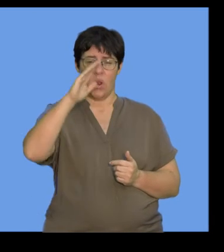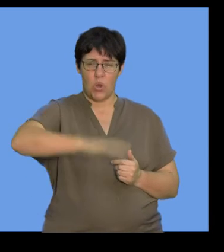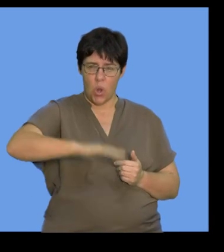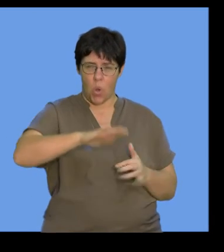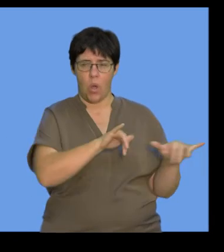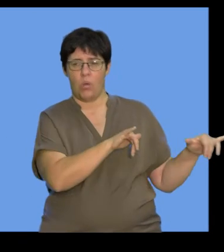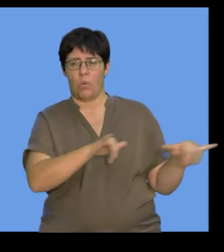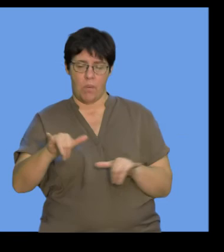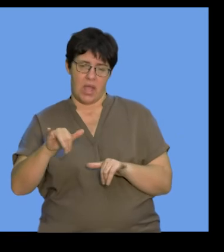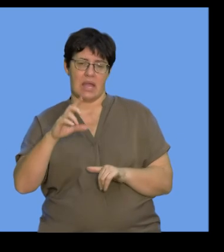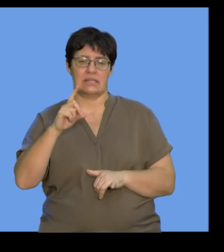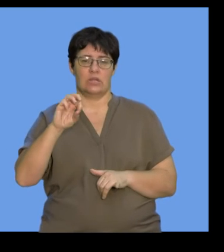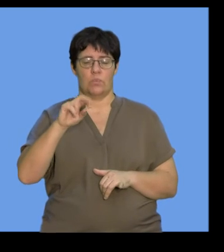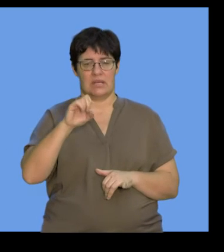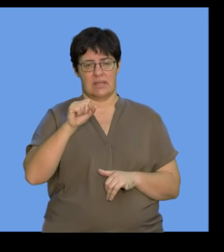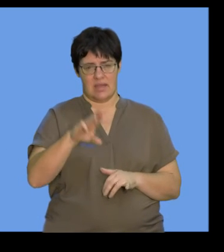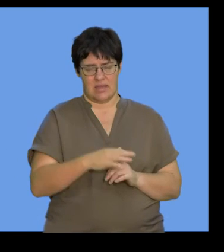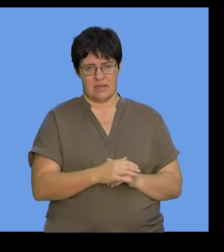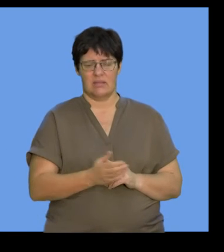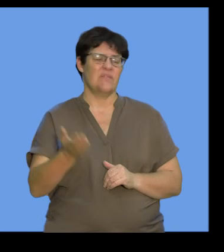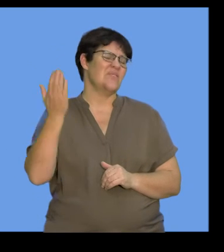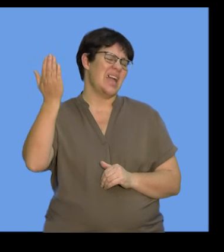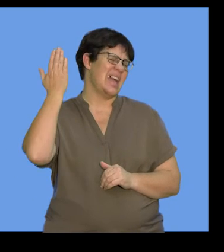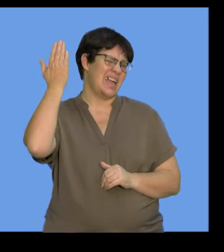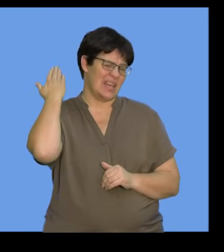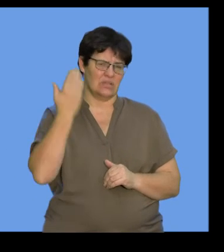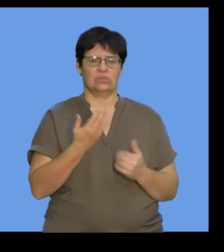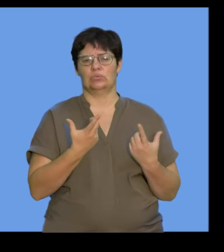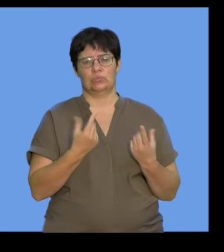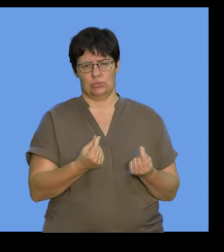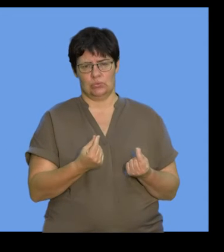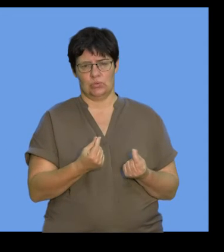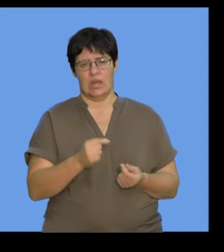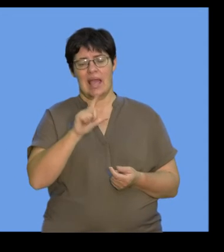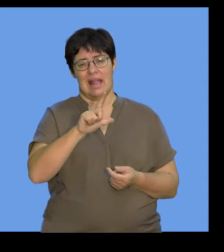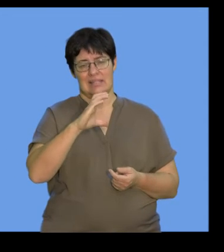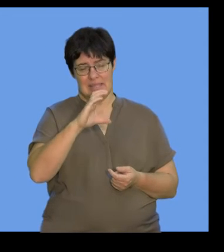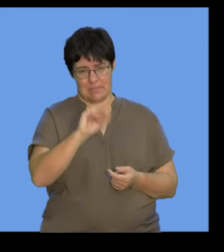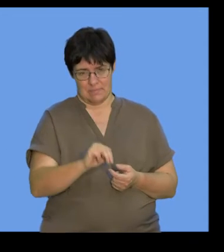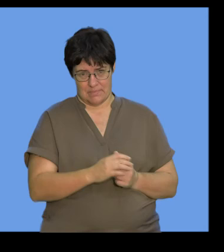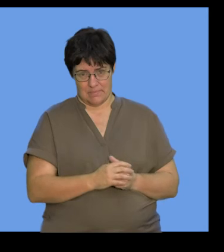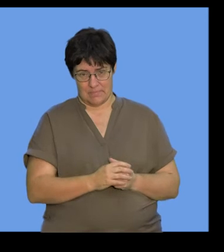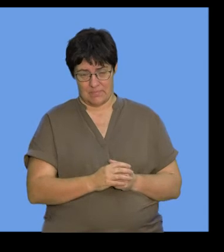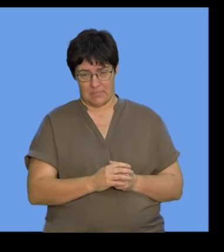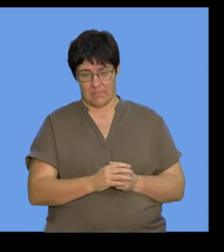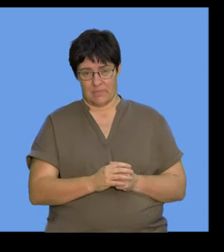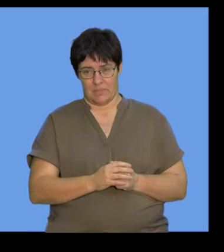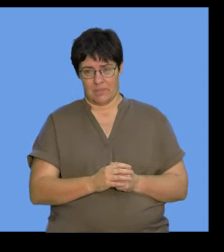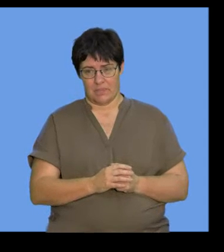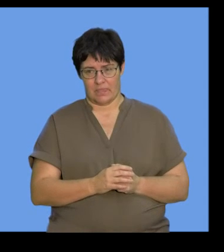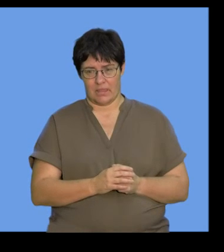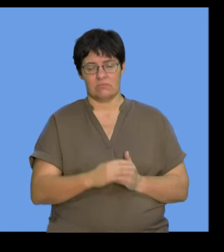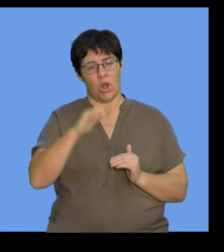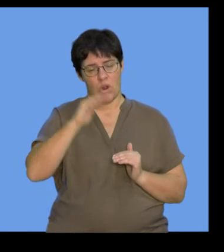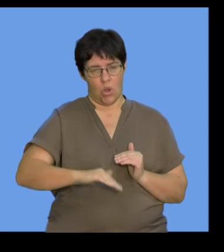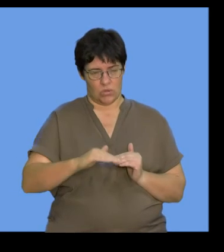you guys, you started doing this when you started, as an LCM, right? Which was lowest